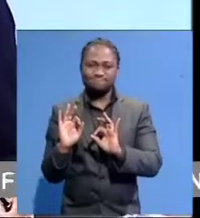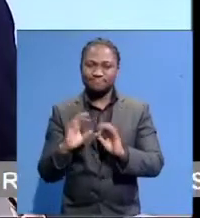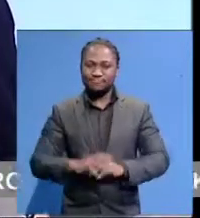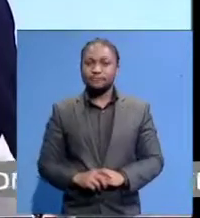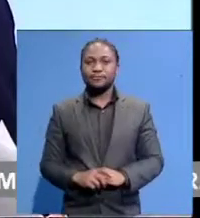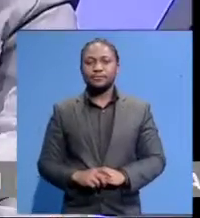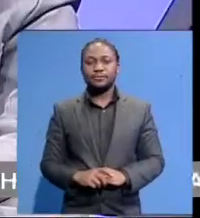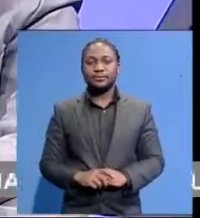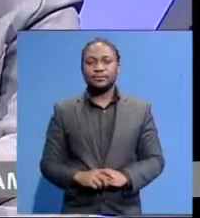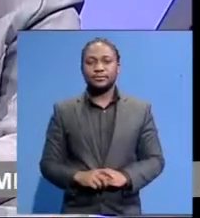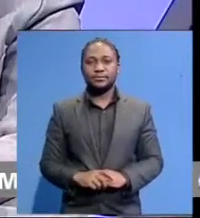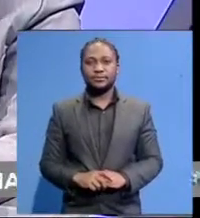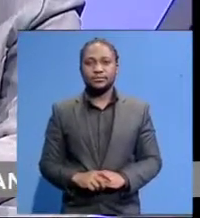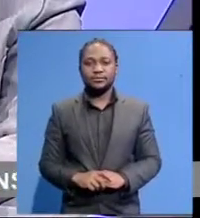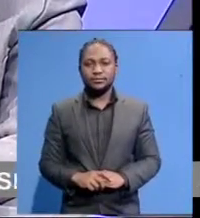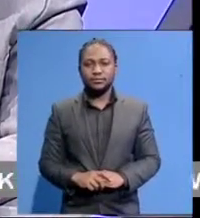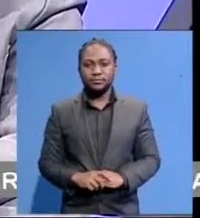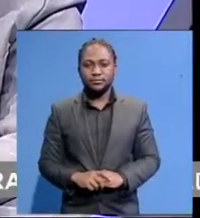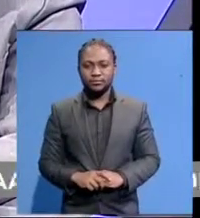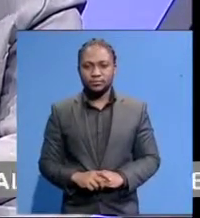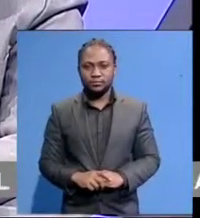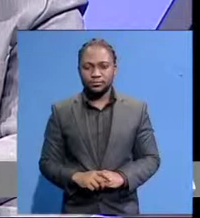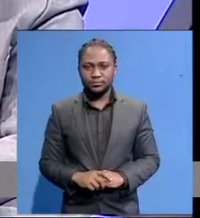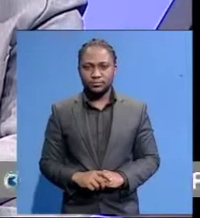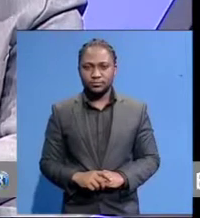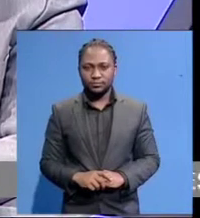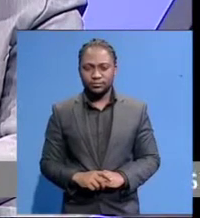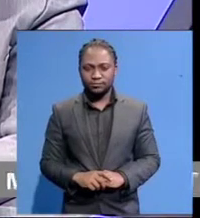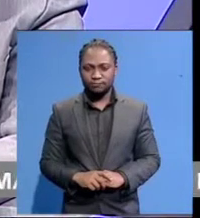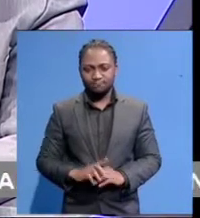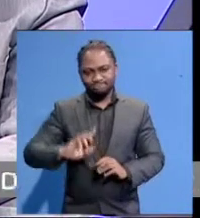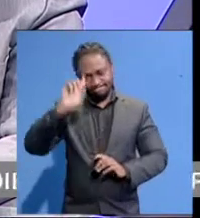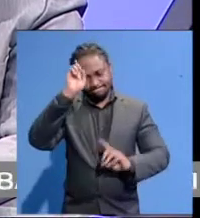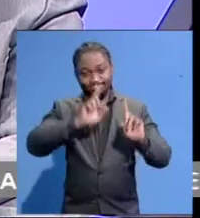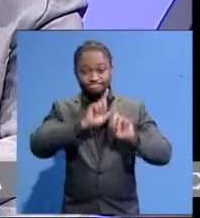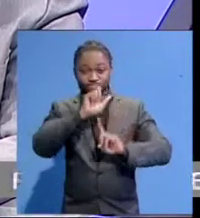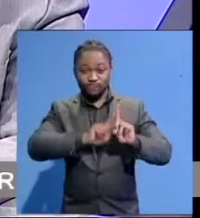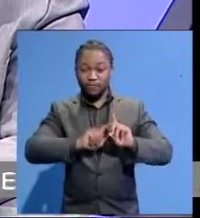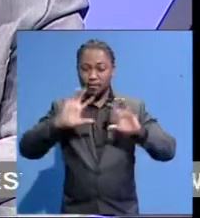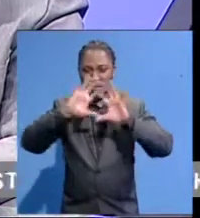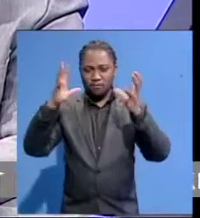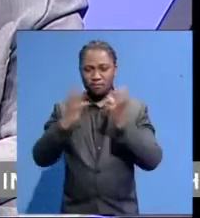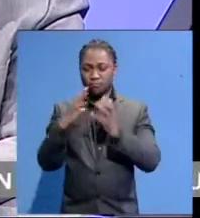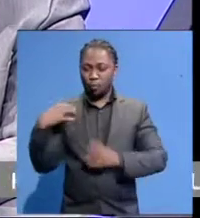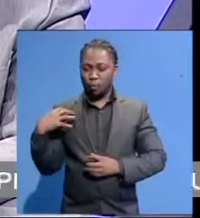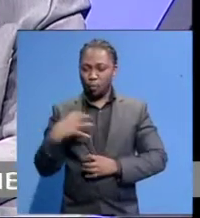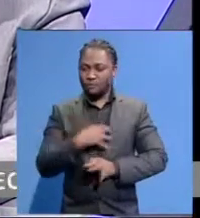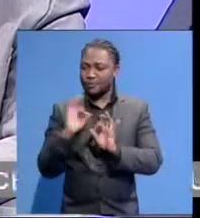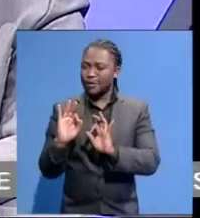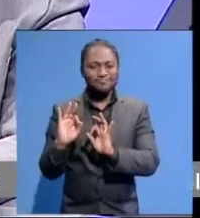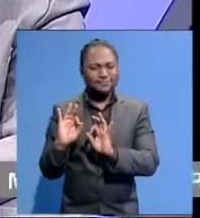Yeah, right, Madiba, the unofficial president of the world. That's one particular view. What is